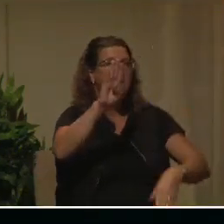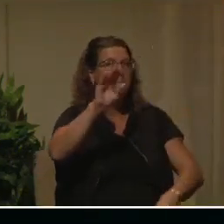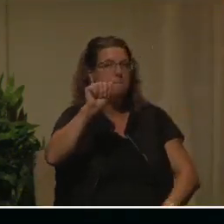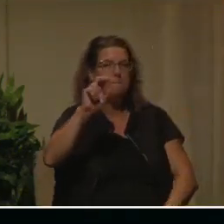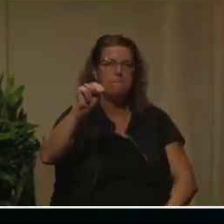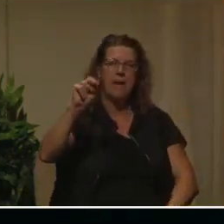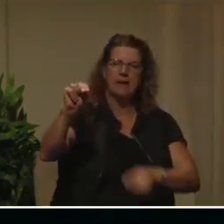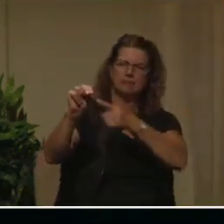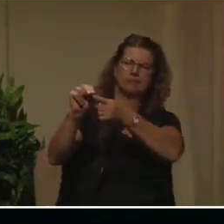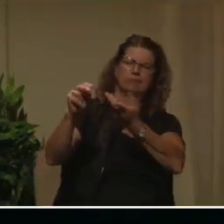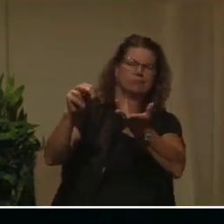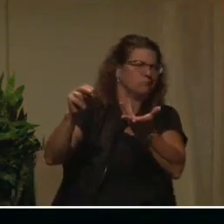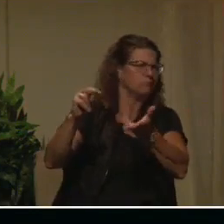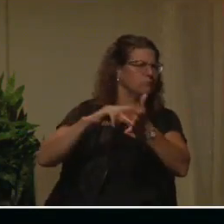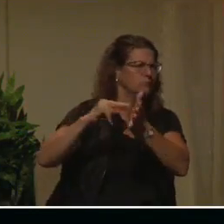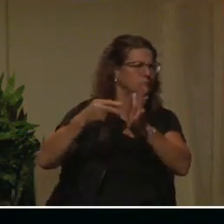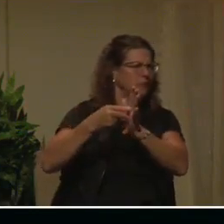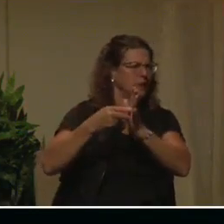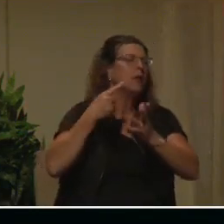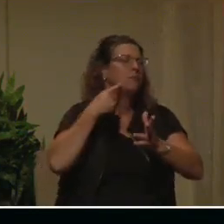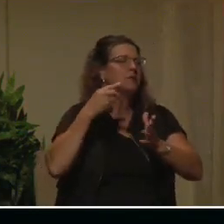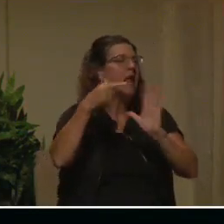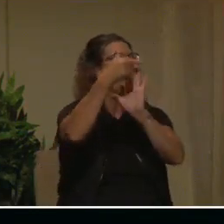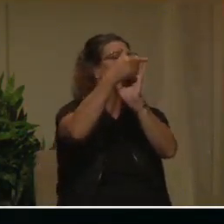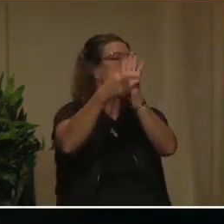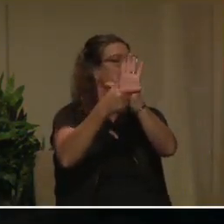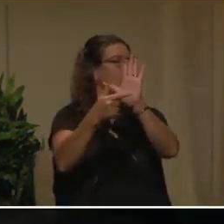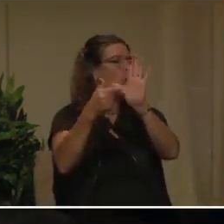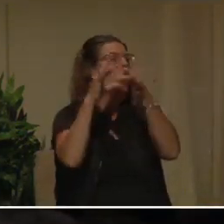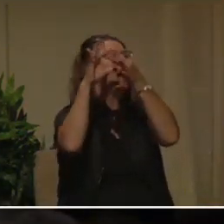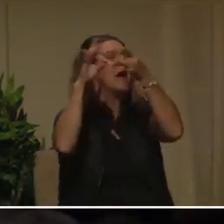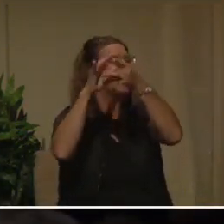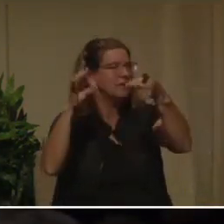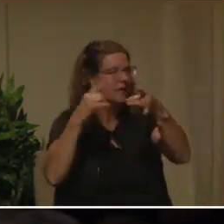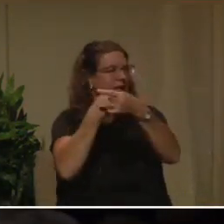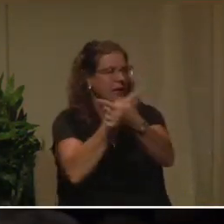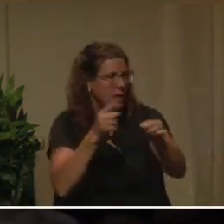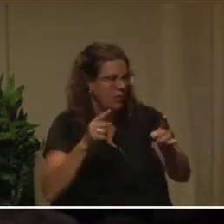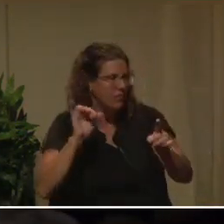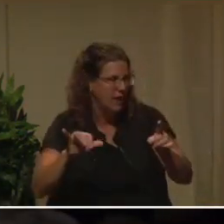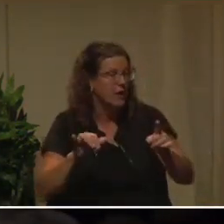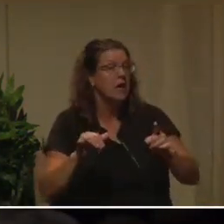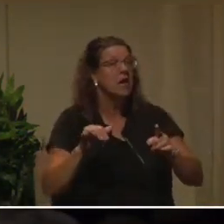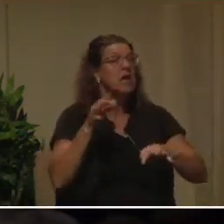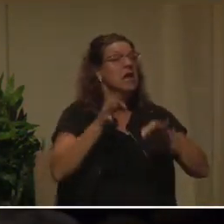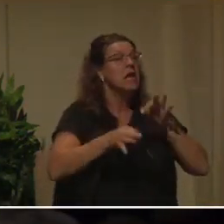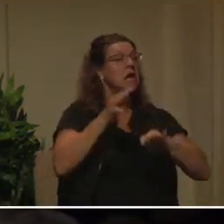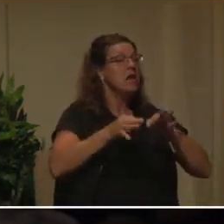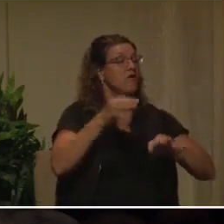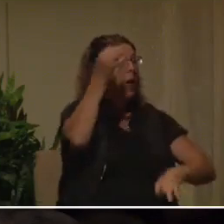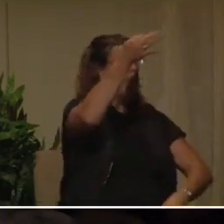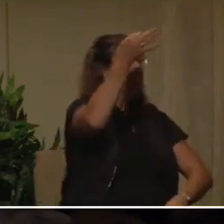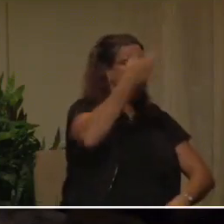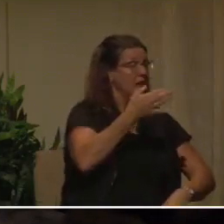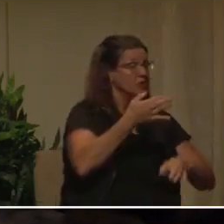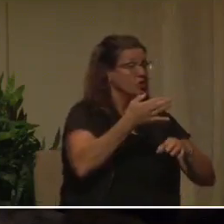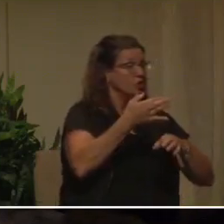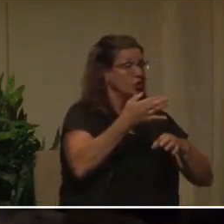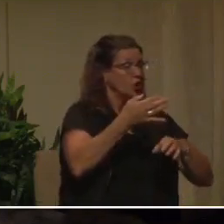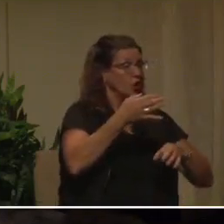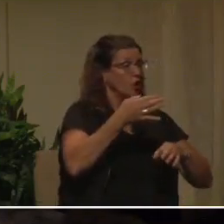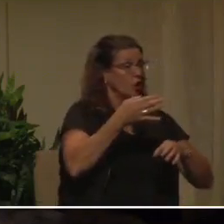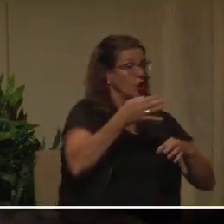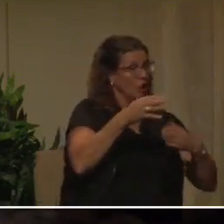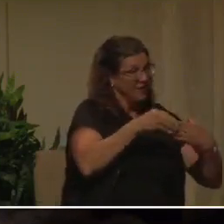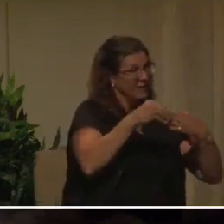know, when someone's getting married, you know, by a pastor, then the pastor does all of the legal, you know,